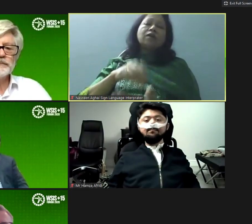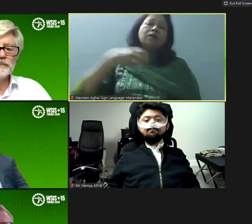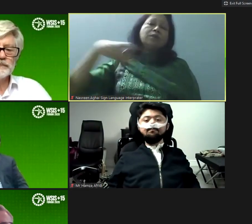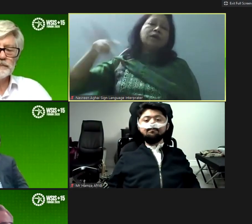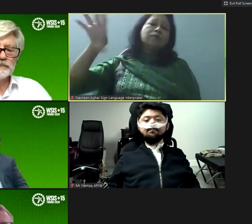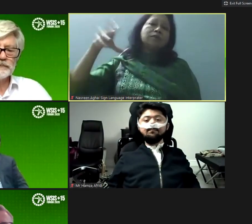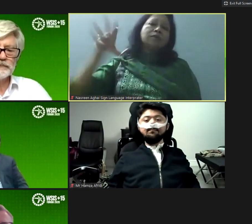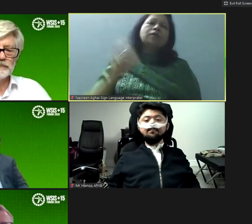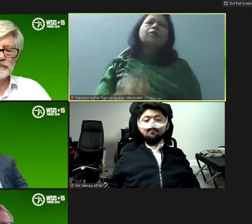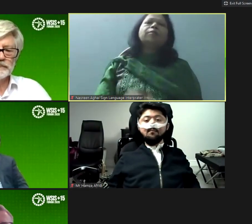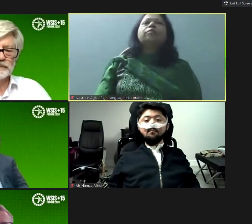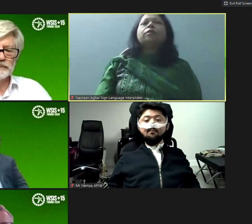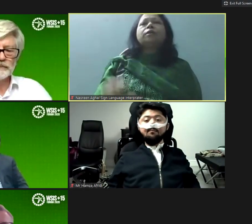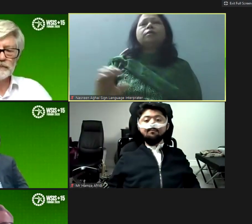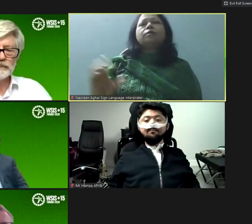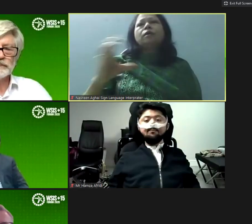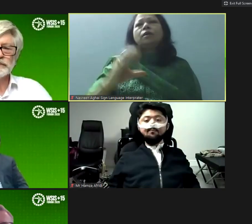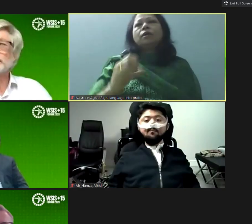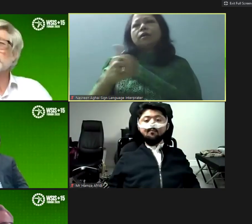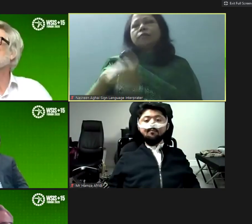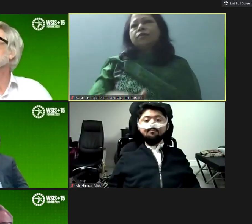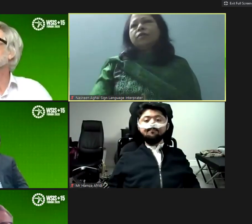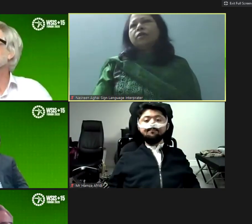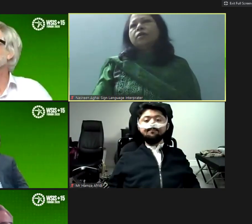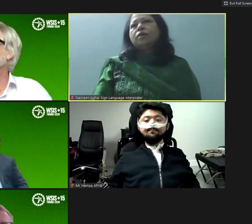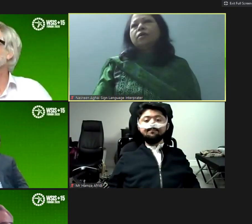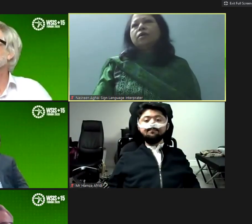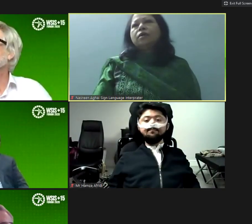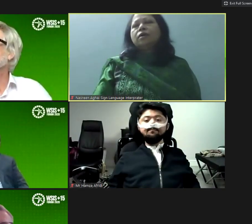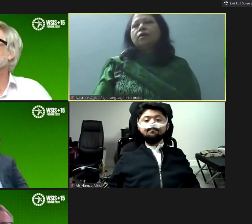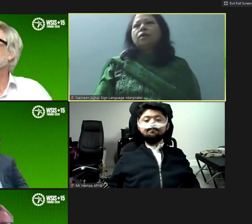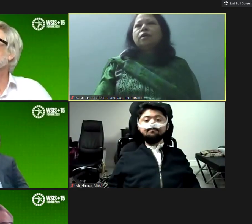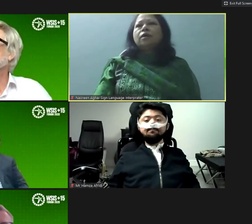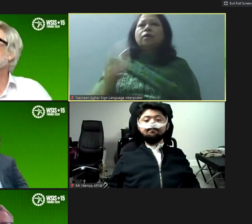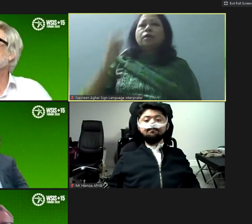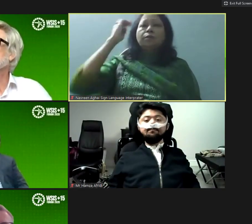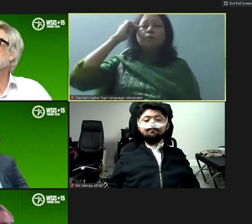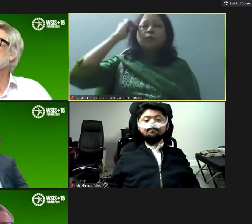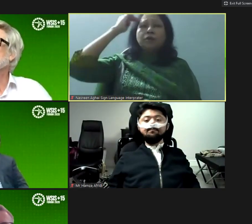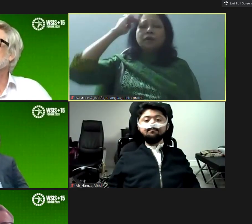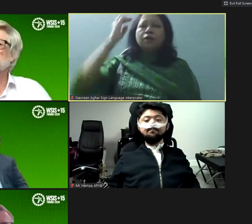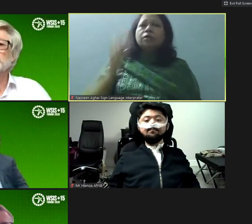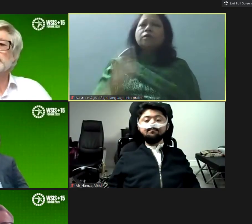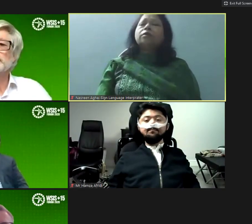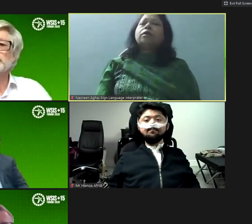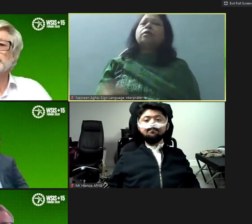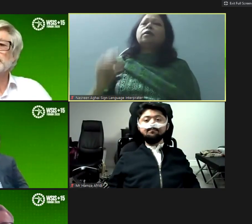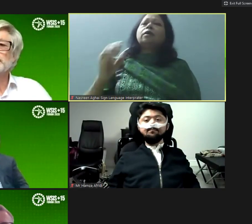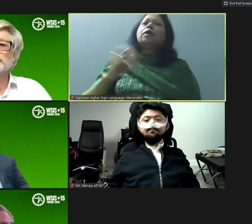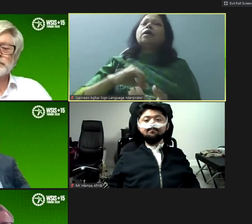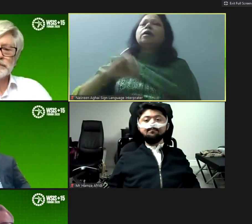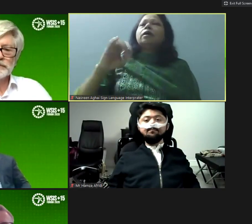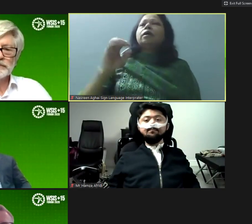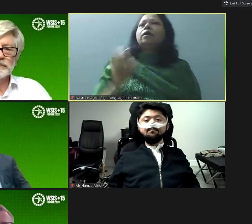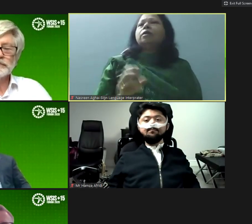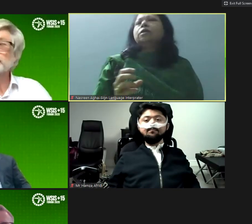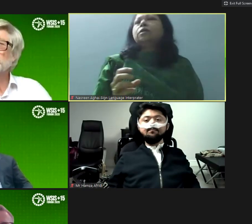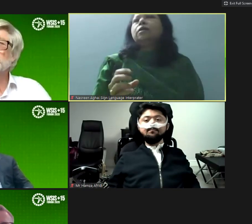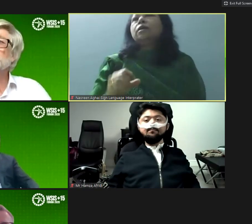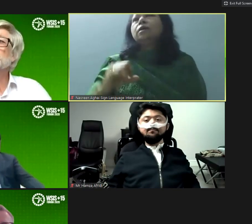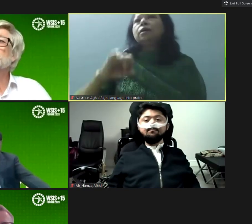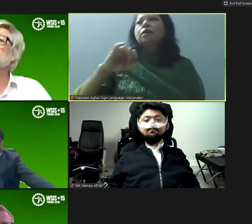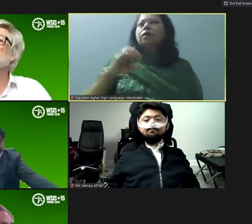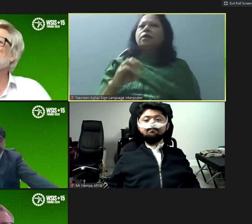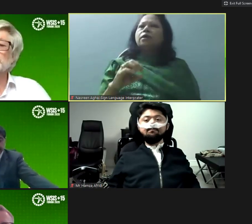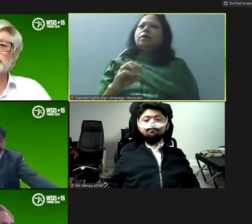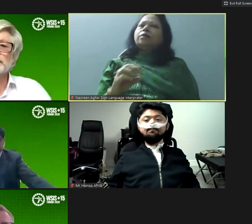in the past. So then we have Professor Shahid Maiman and Ms. Shakila Yasmeen joining us from